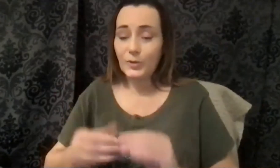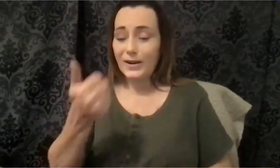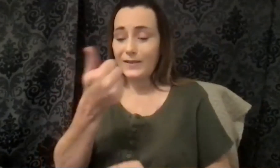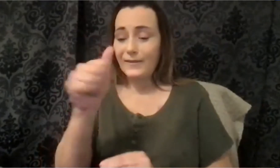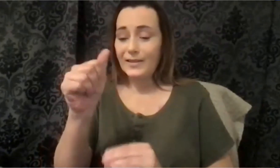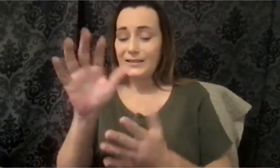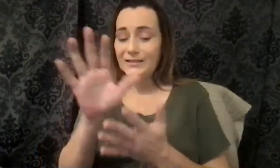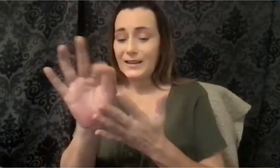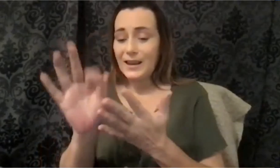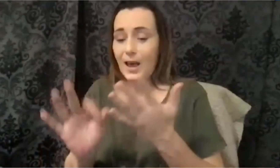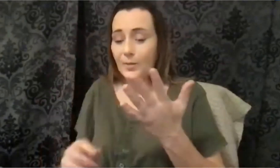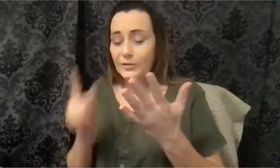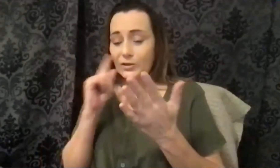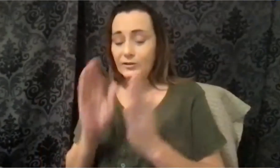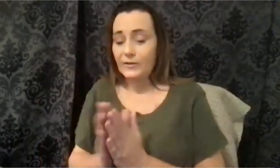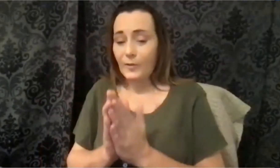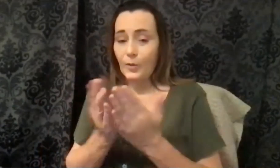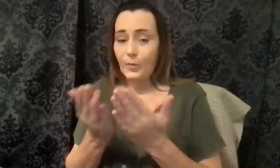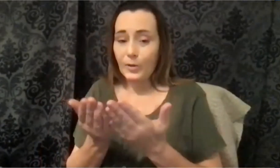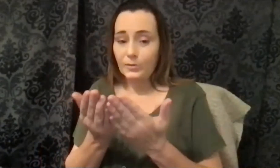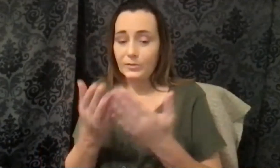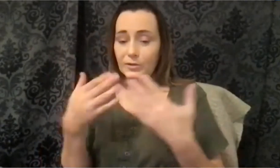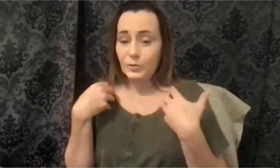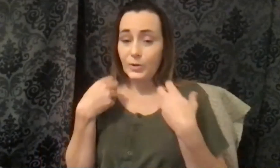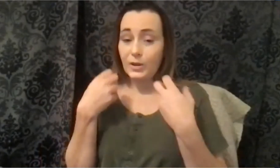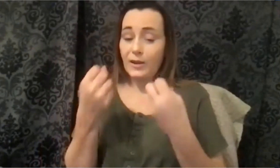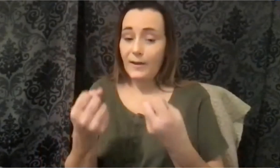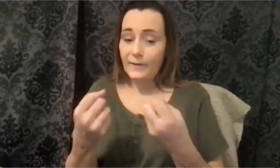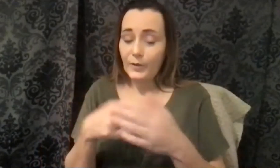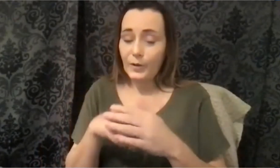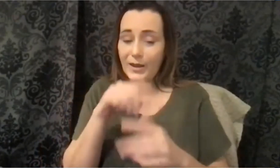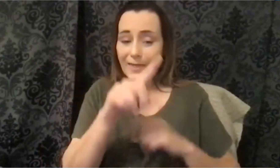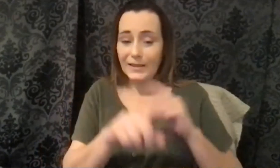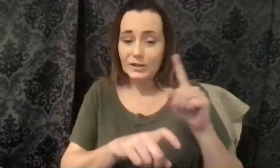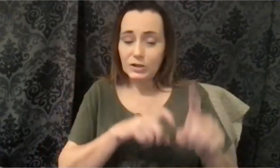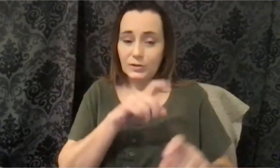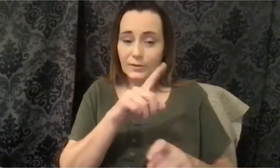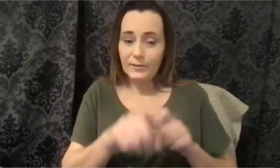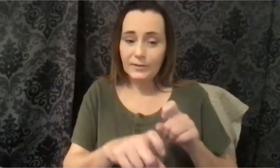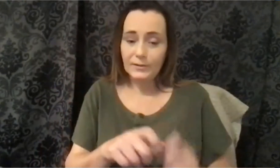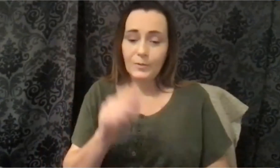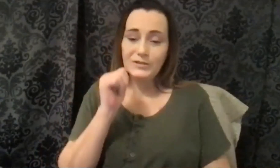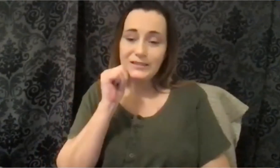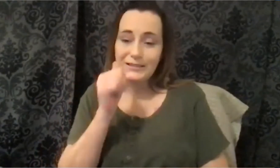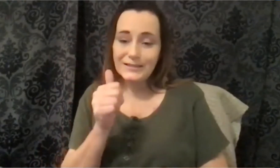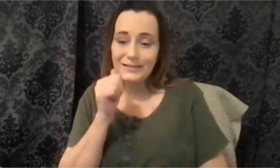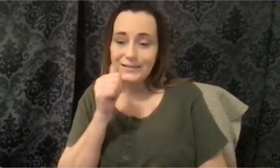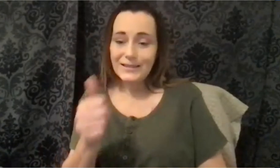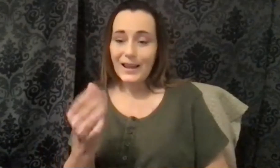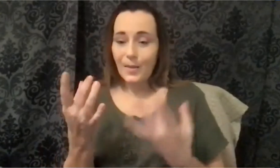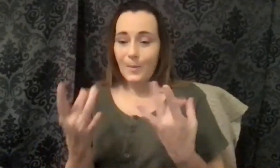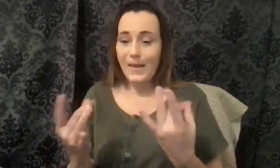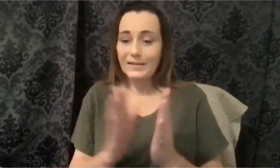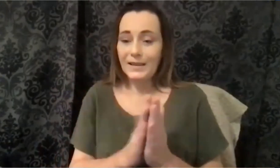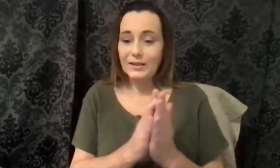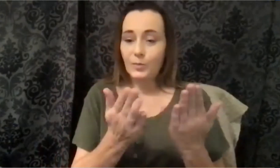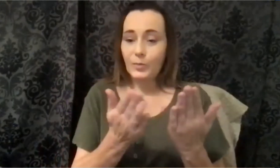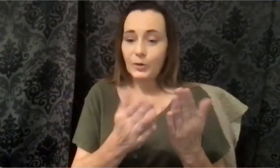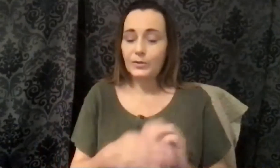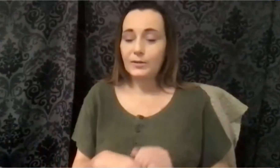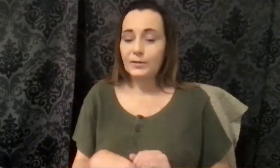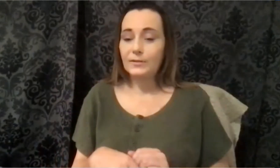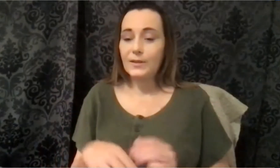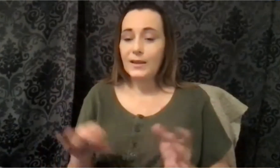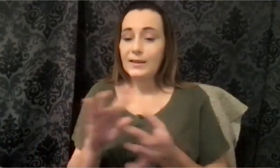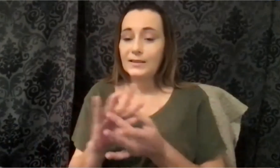options for book length recovery material in the survey was Daily Meditation Book, Spiritual Principle a